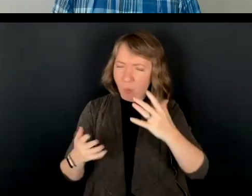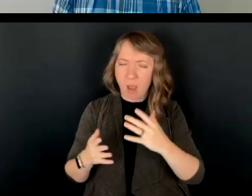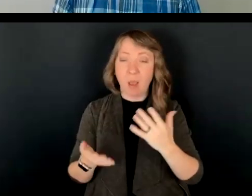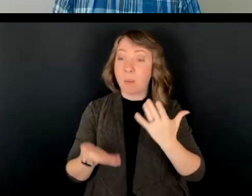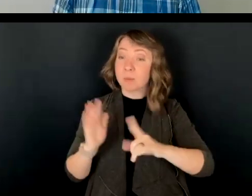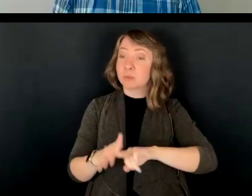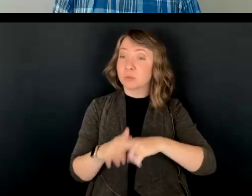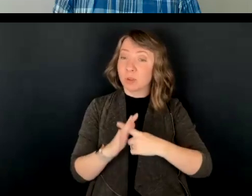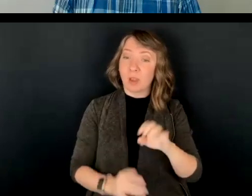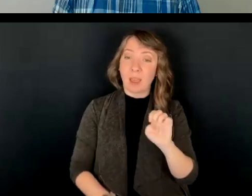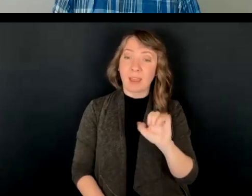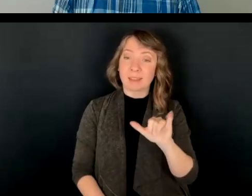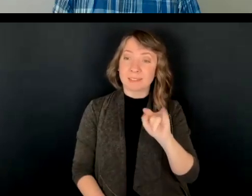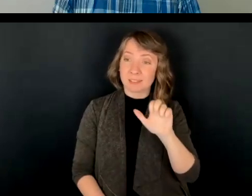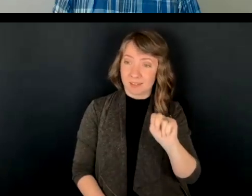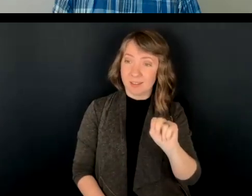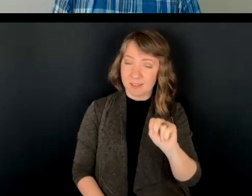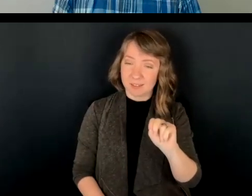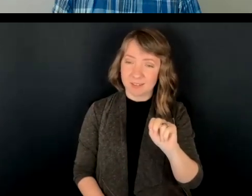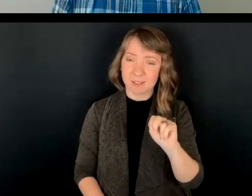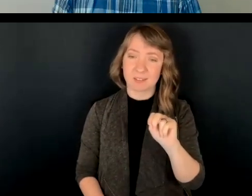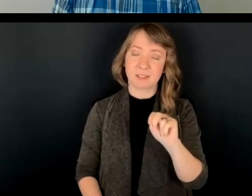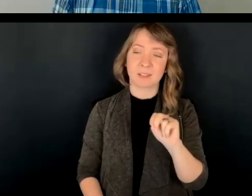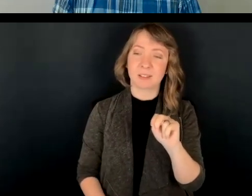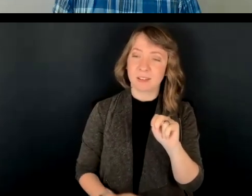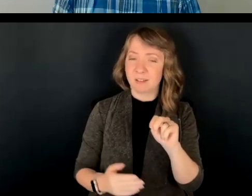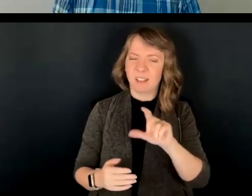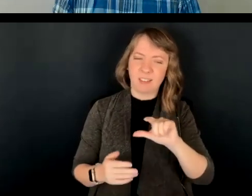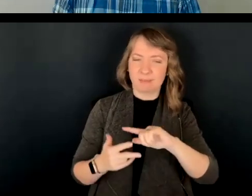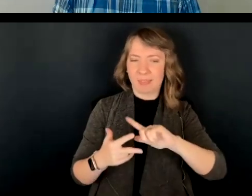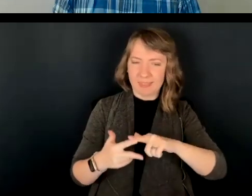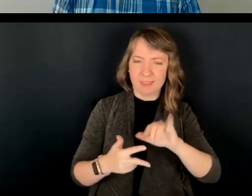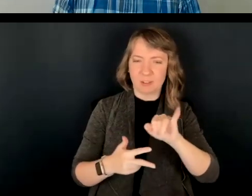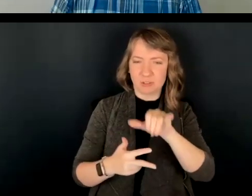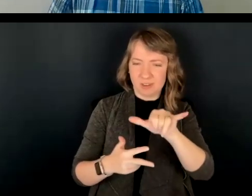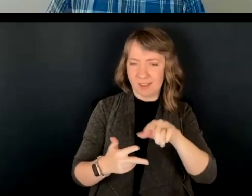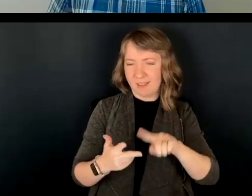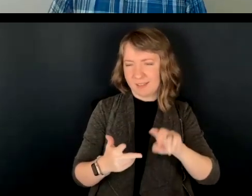I'll start off with you, and then Jay and Nick. Thanks.